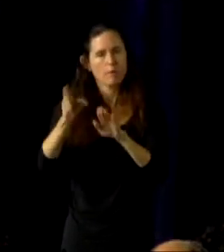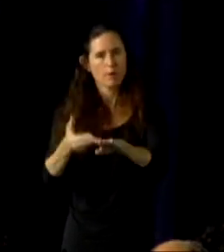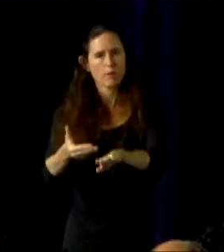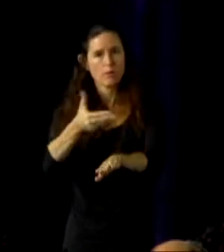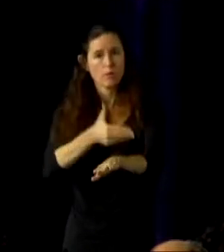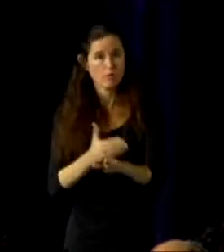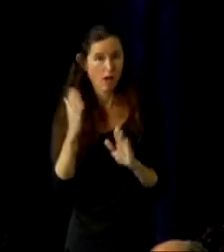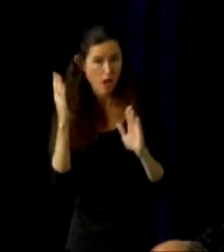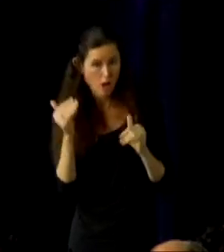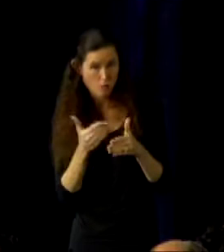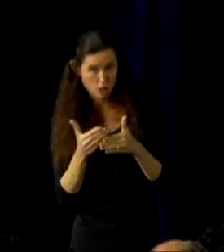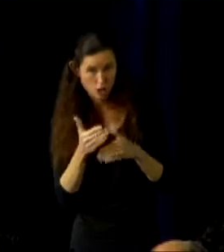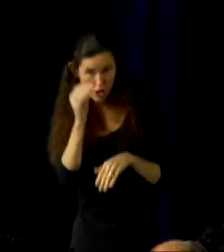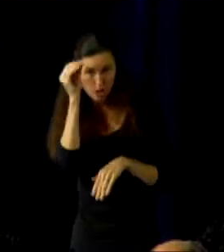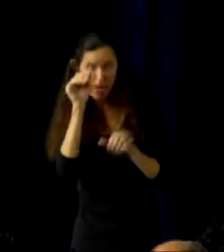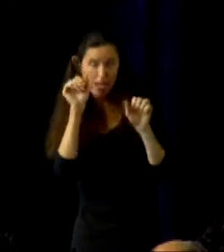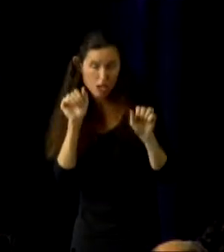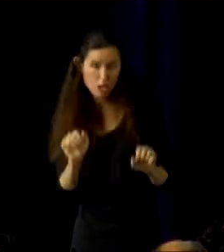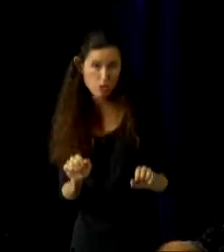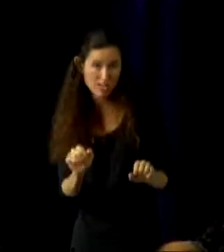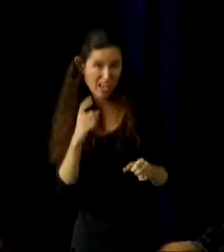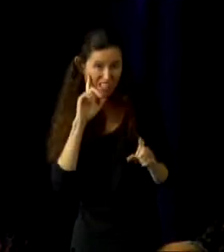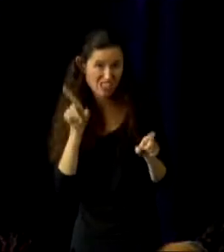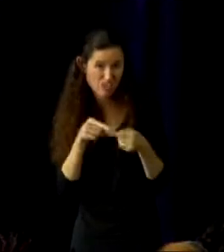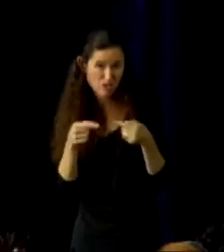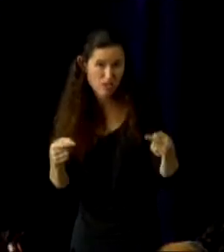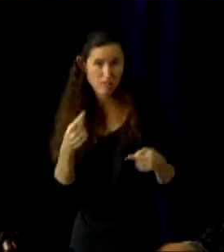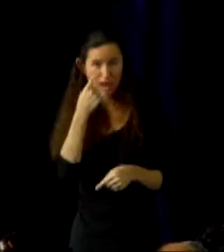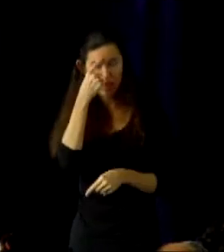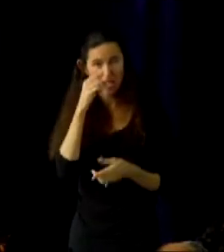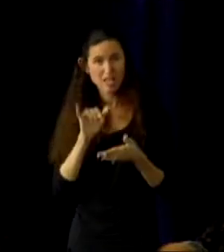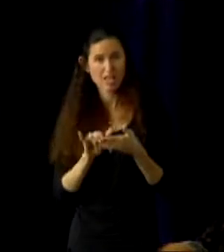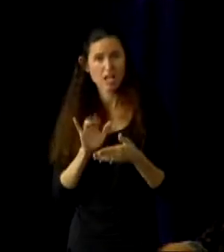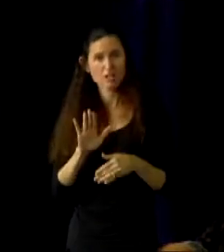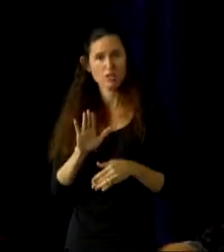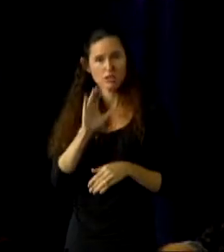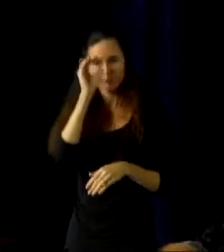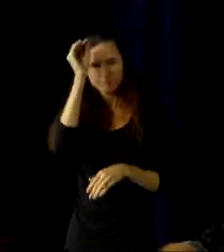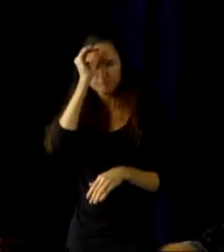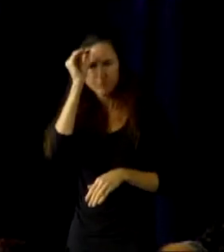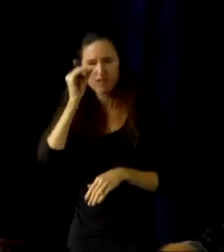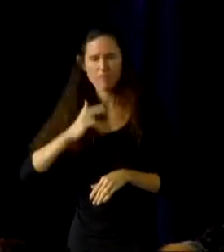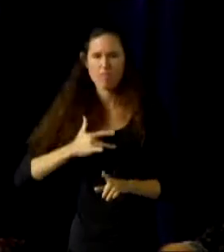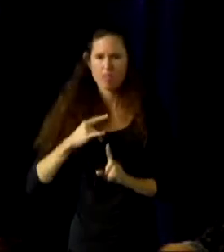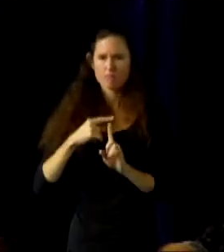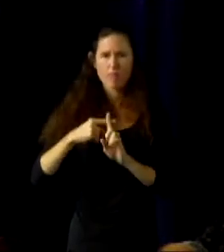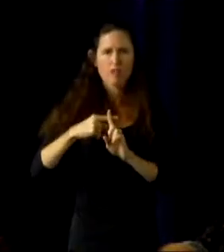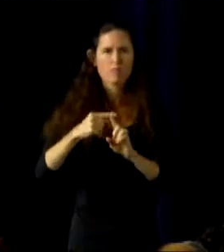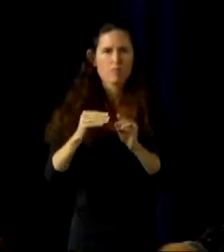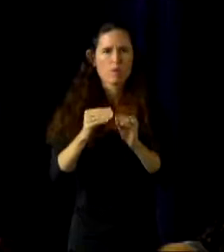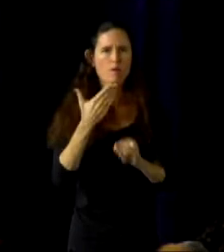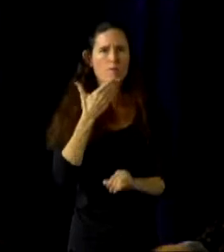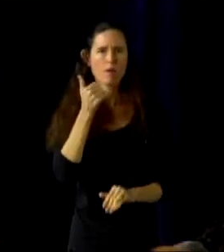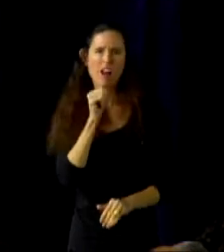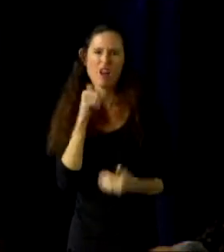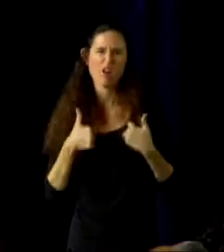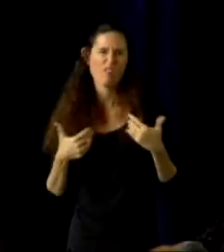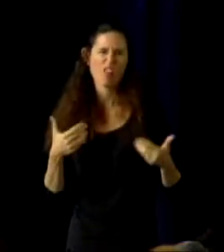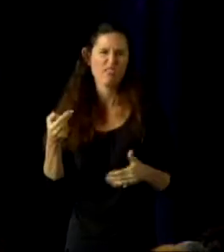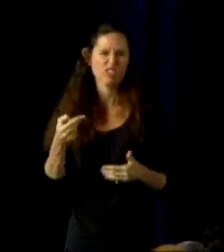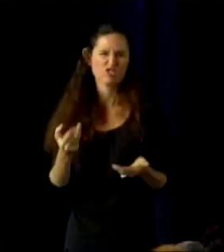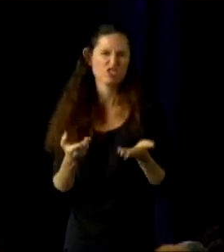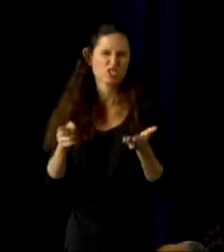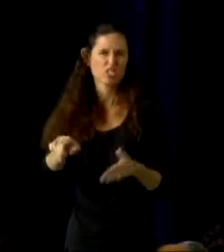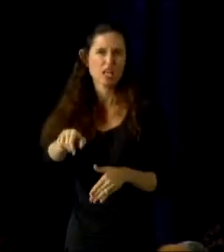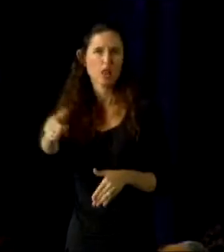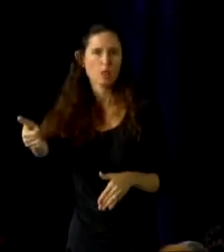opinion. You're free to disagree if you'd like, but I think morale is improving too. Again, I don't have a lot of history to suggest otherwise, but just